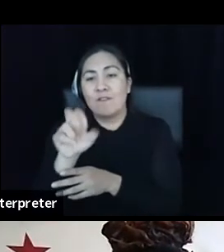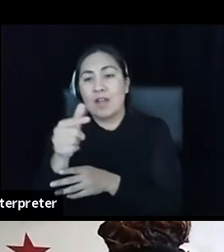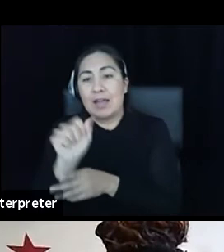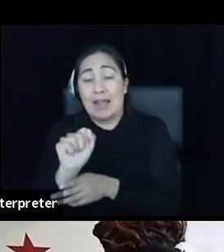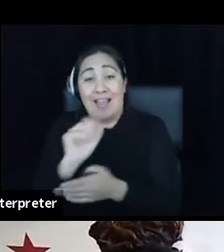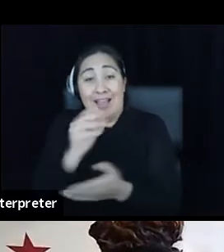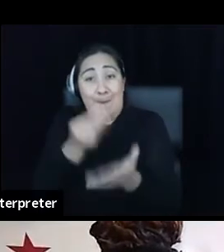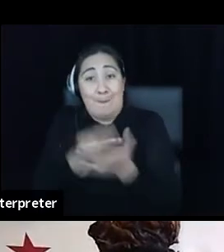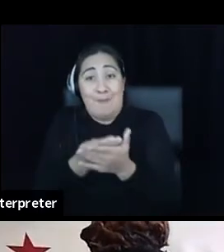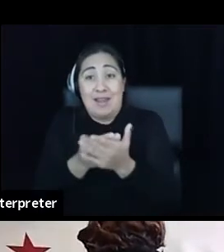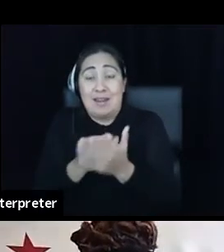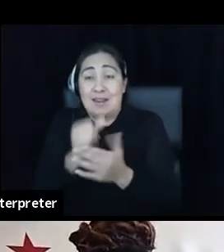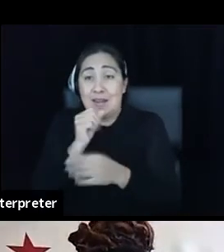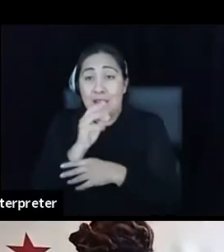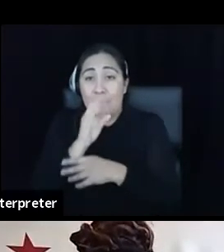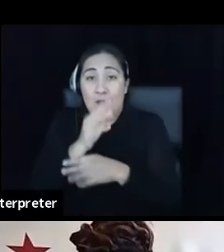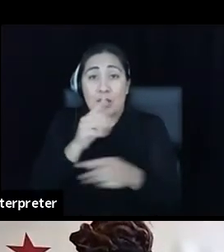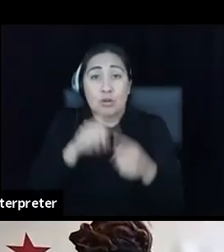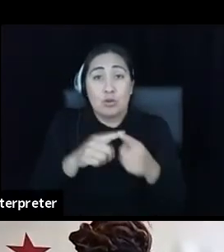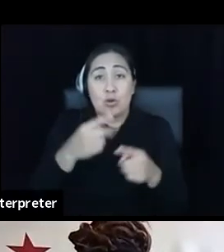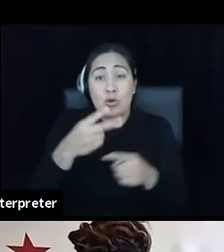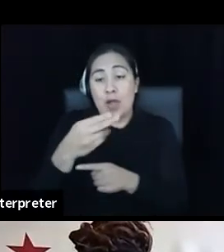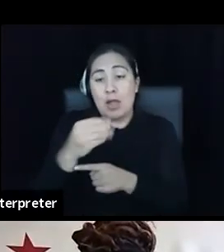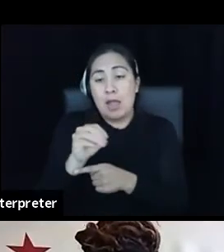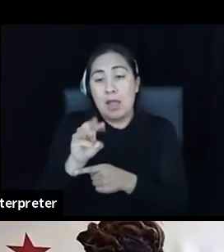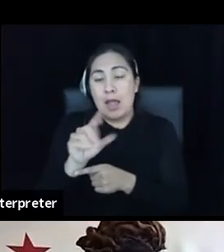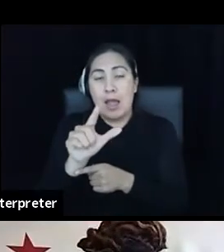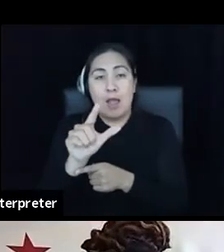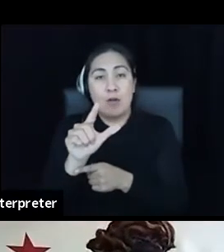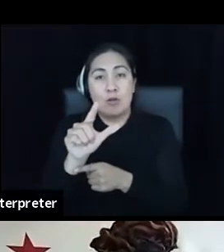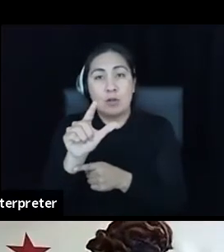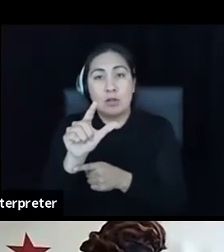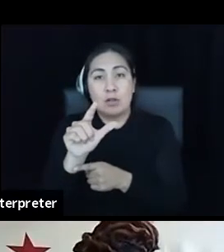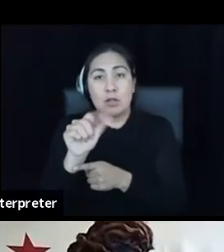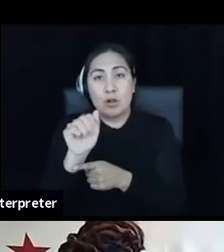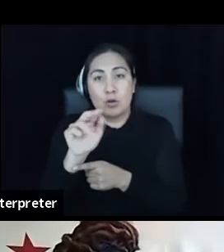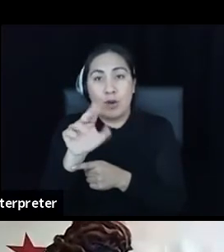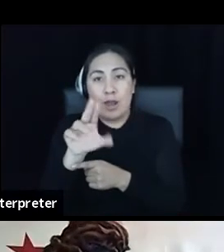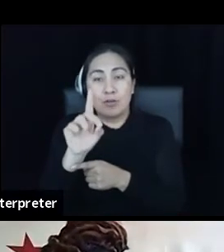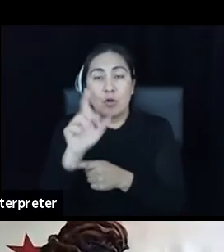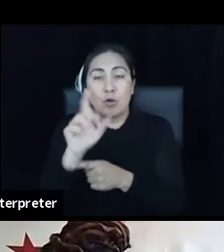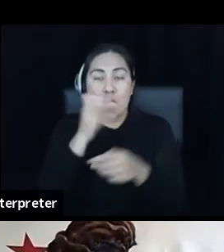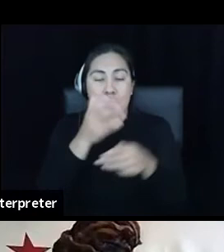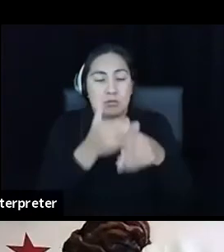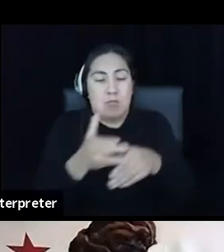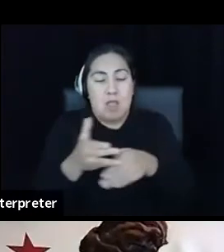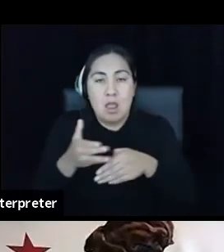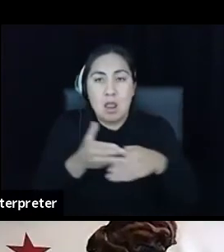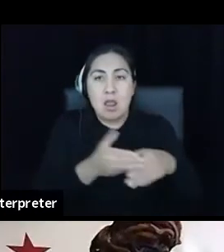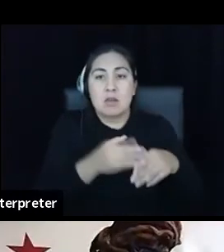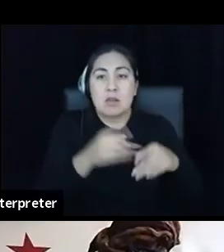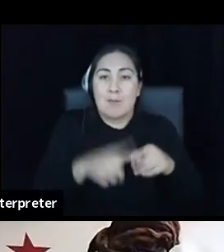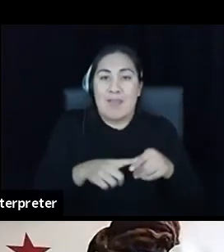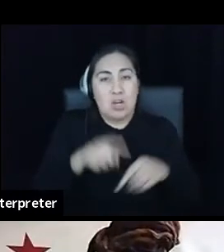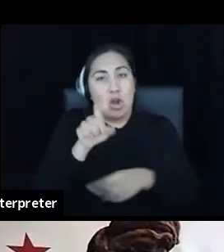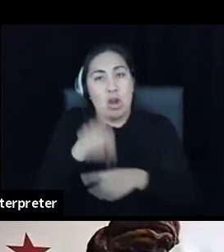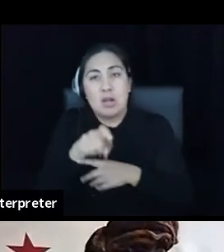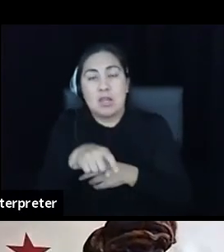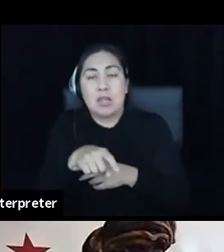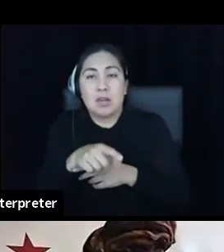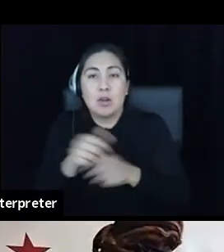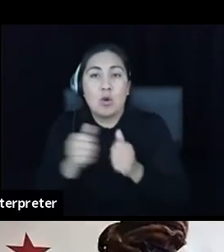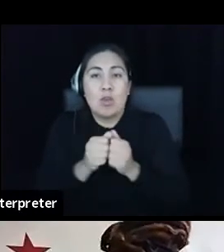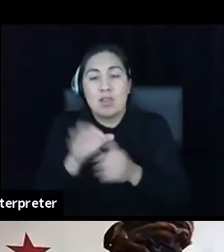go to HowlRound. They will be split equitably according to need among the freelance facilitators and producers for